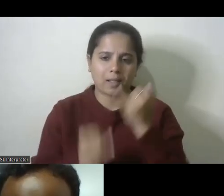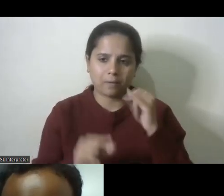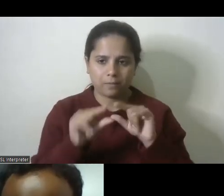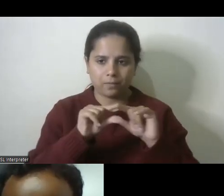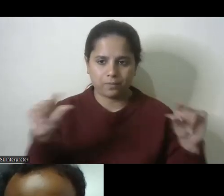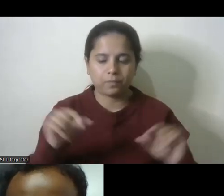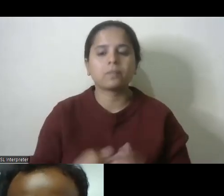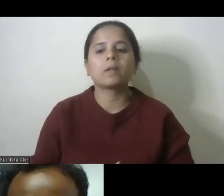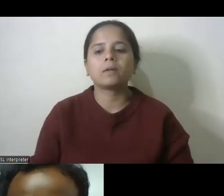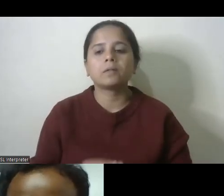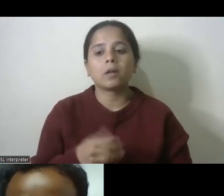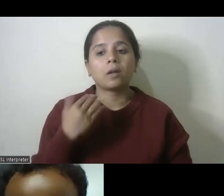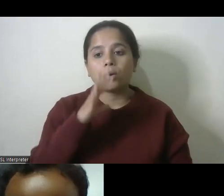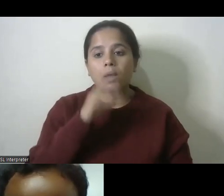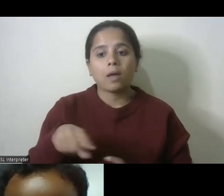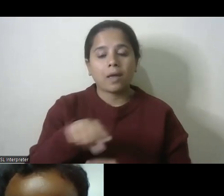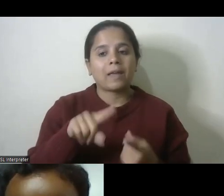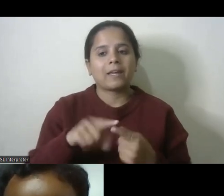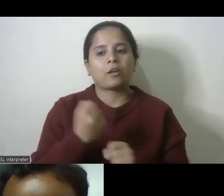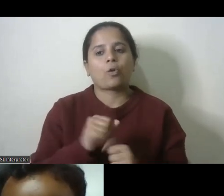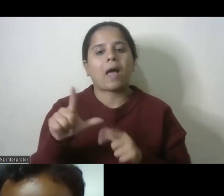with a quote which actually egalitarian